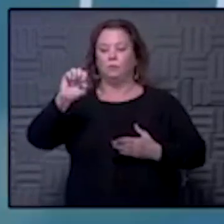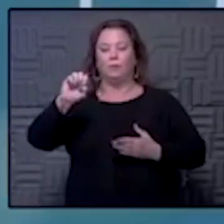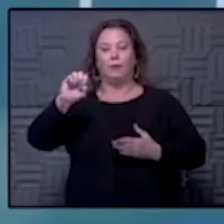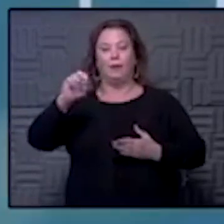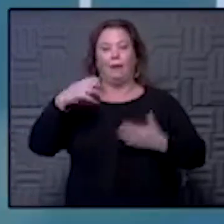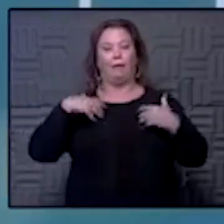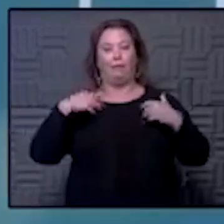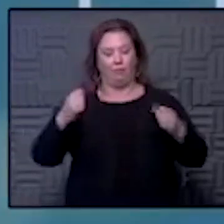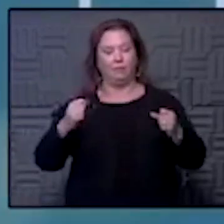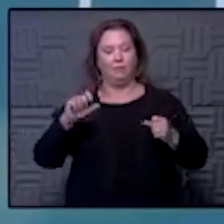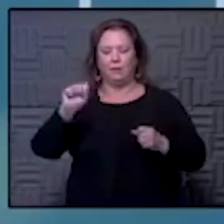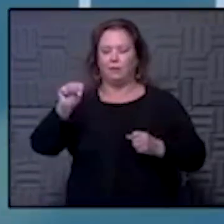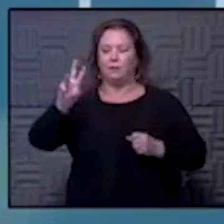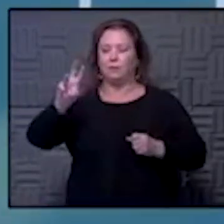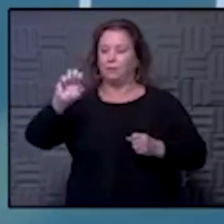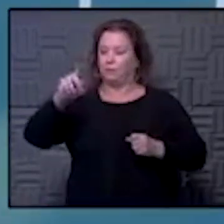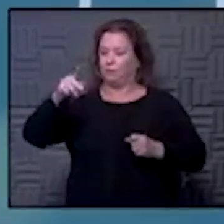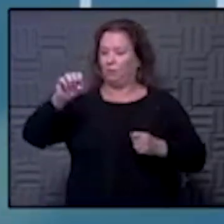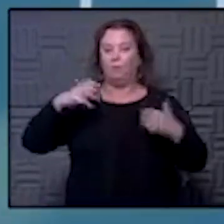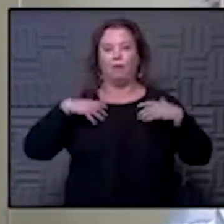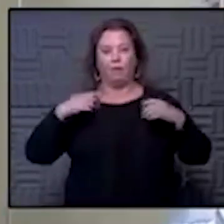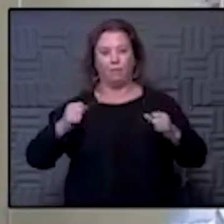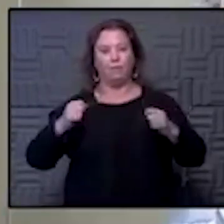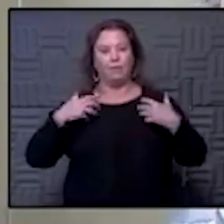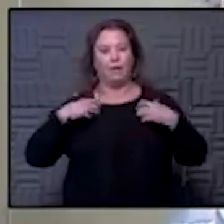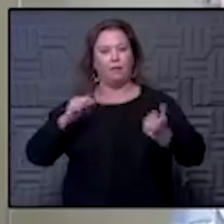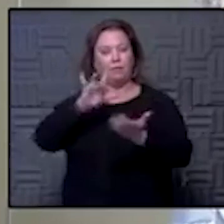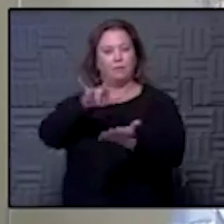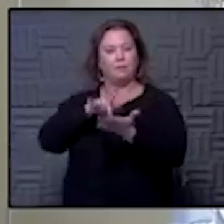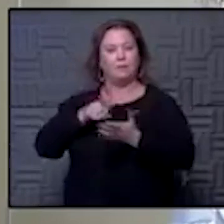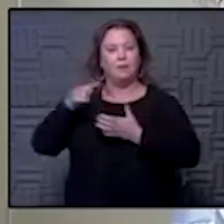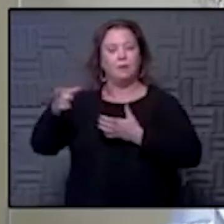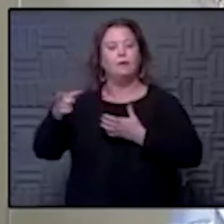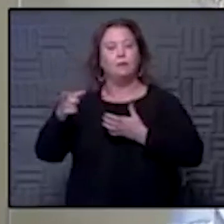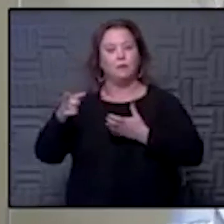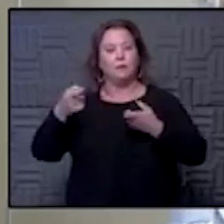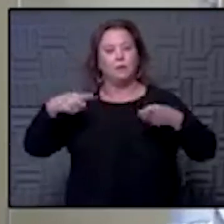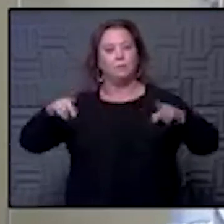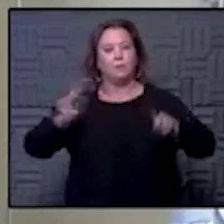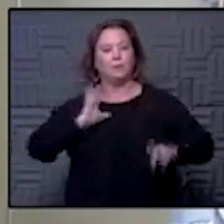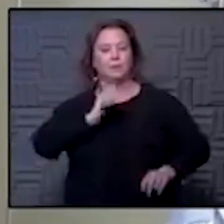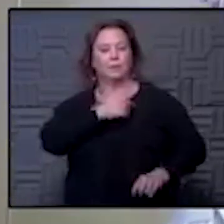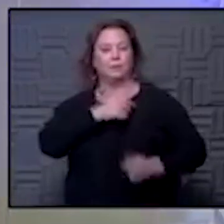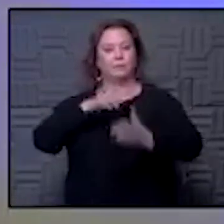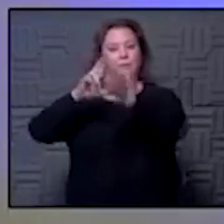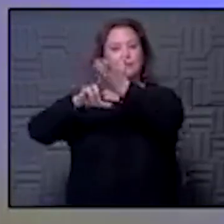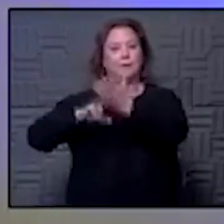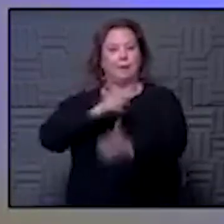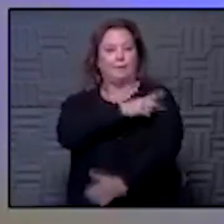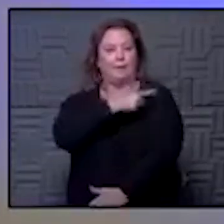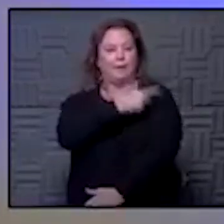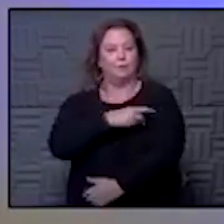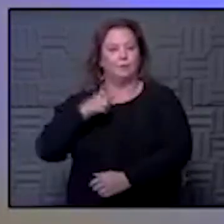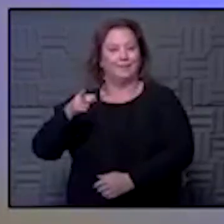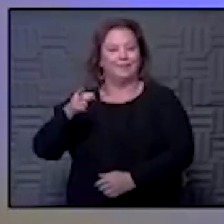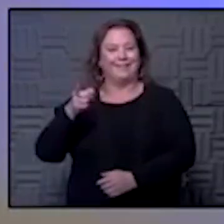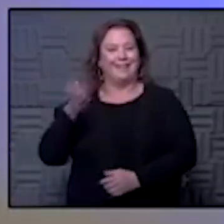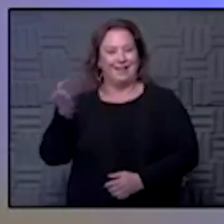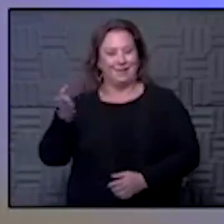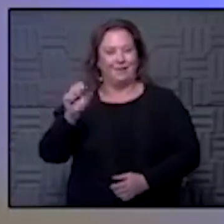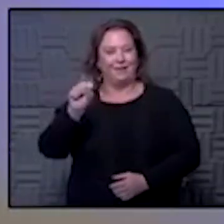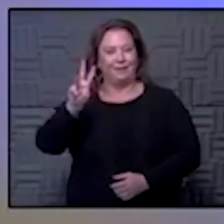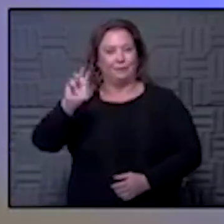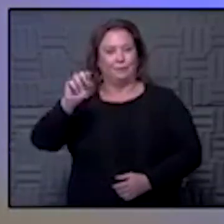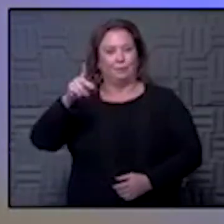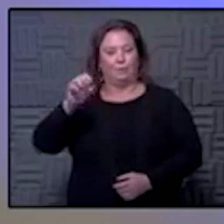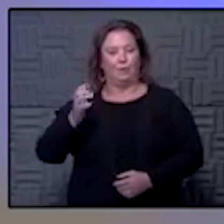Swope Health, the federally qualified health center that allows us to enroll participants at Swope Health. And I